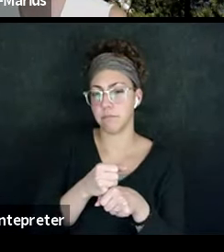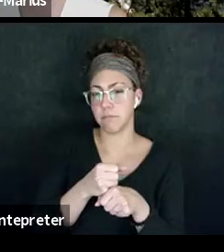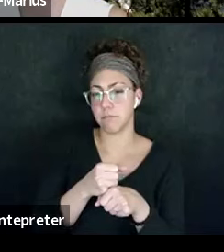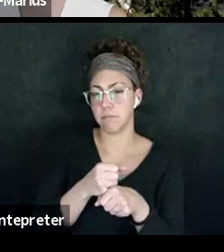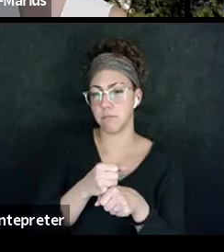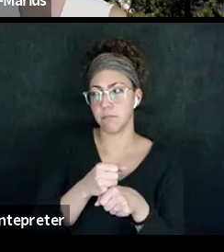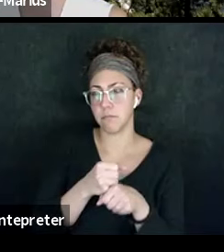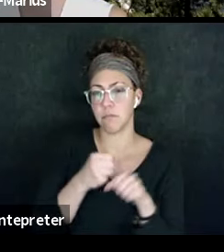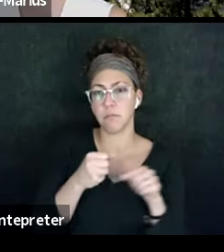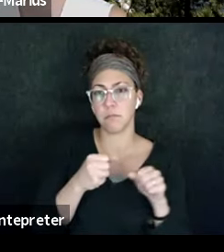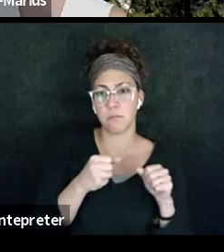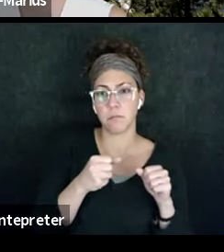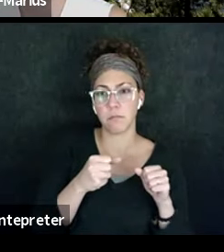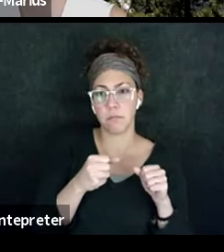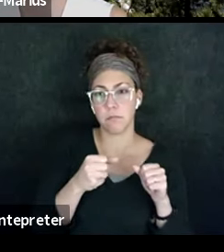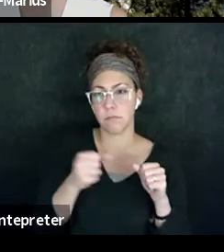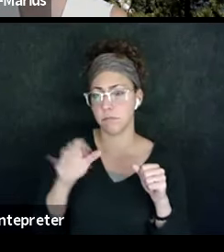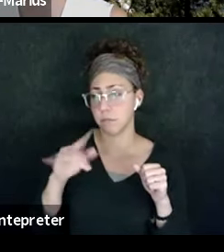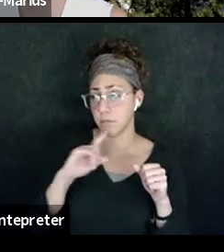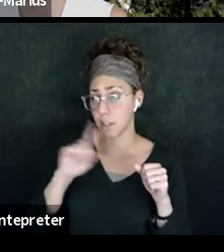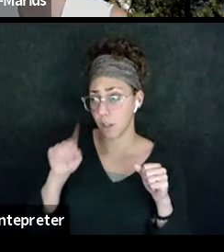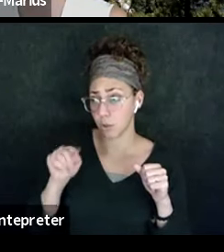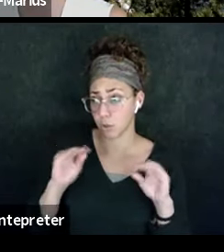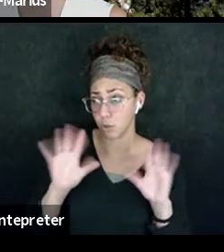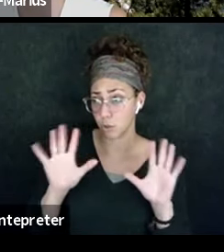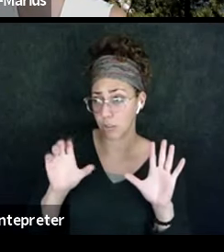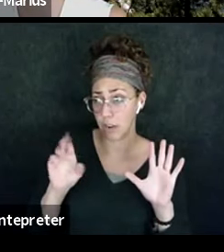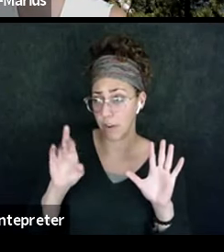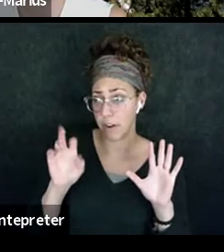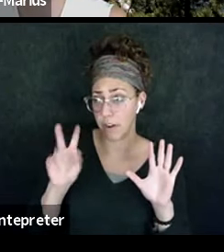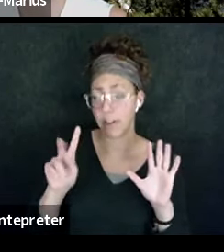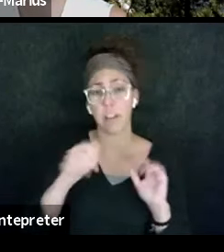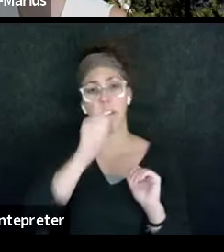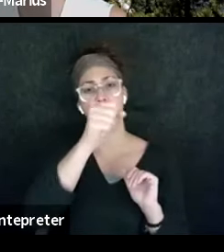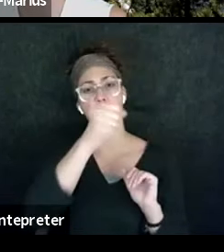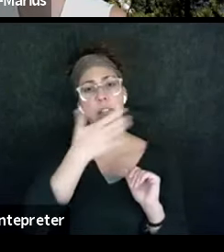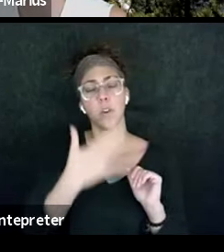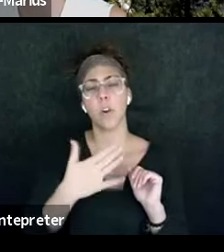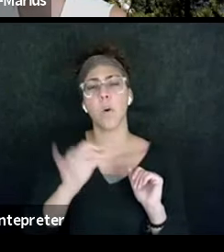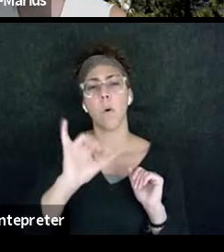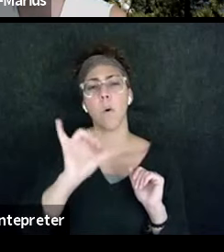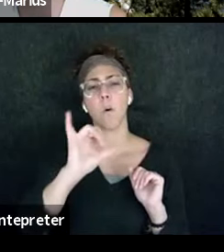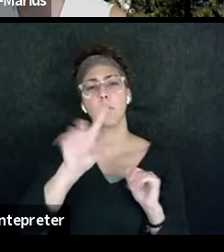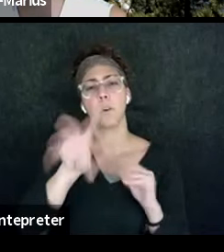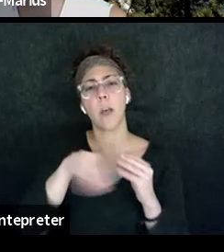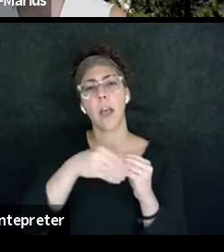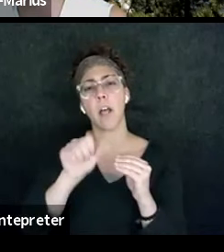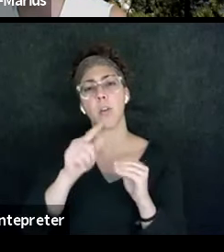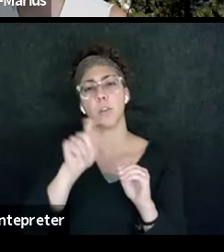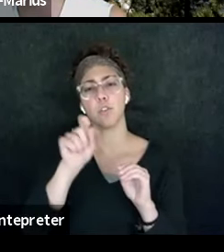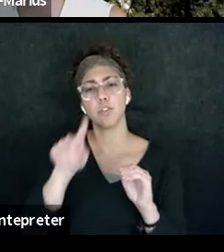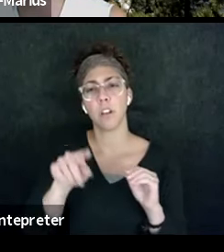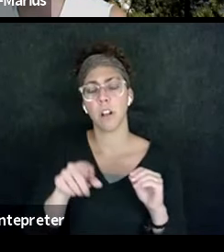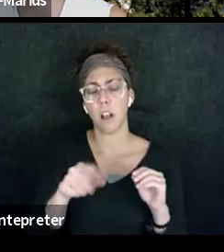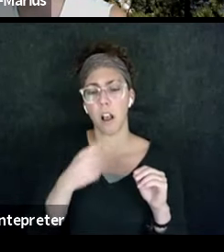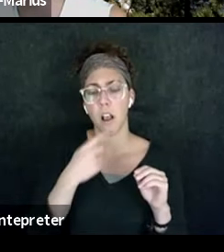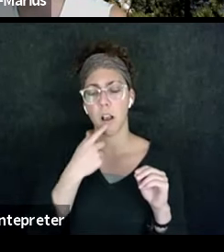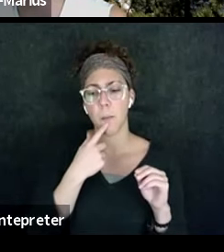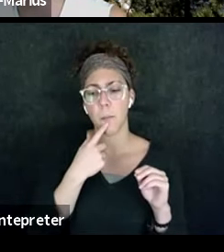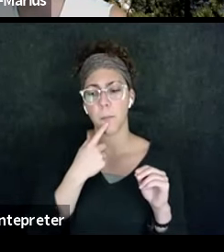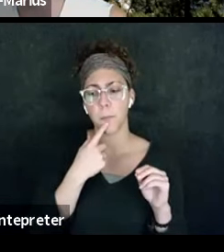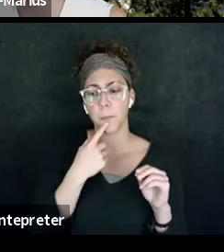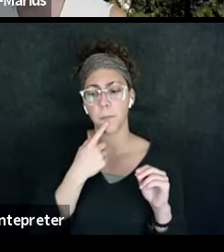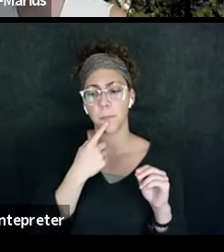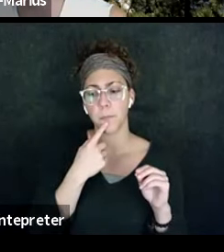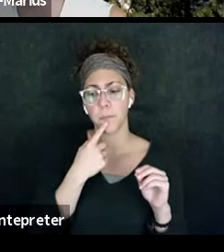Very good. Does that answer your question? Yes, it does. And then also I have another question. So